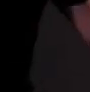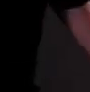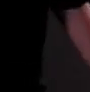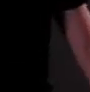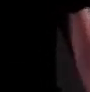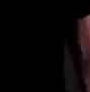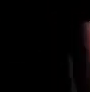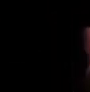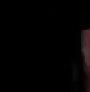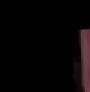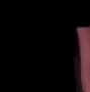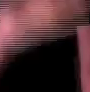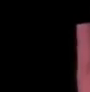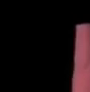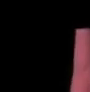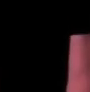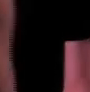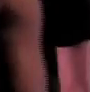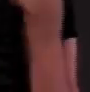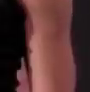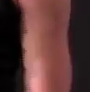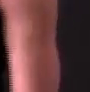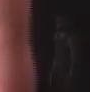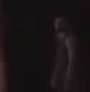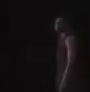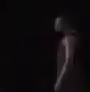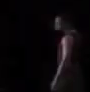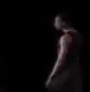The judge sentenced them to a year in